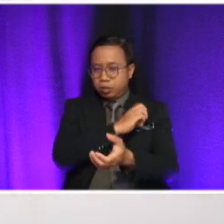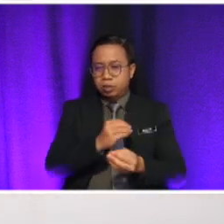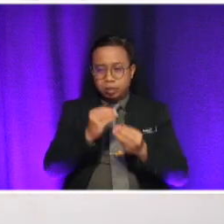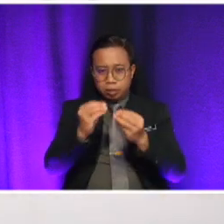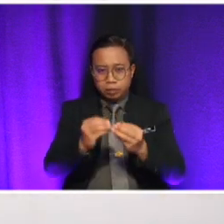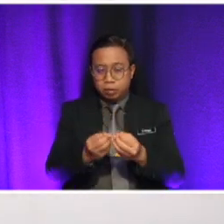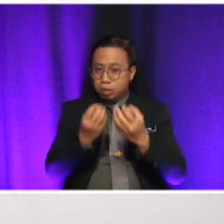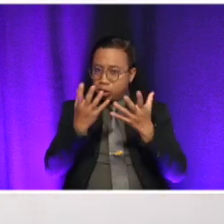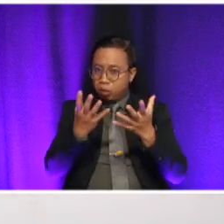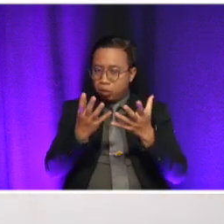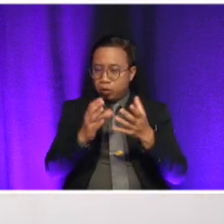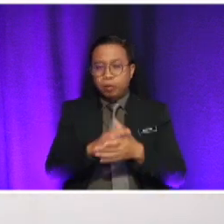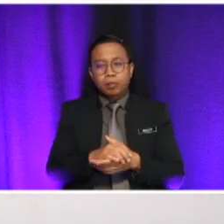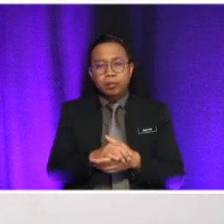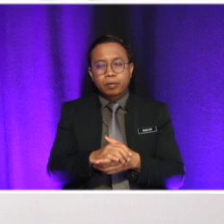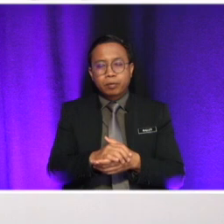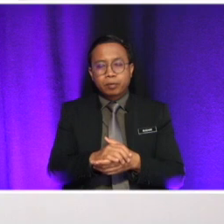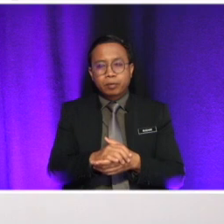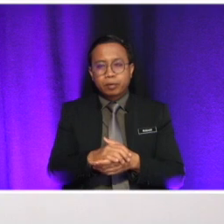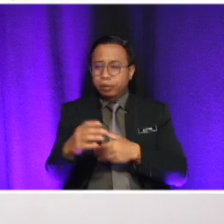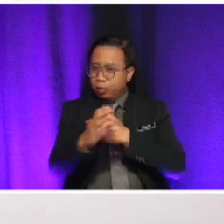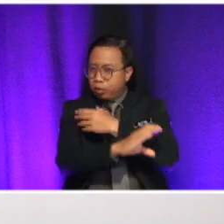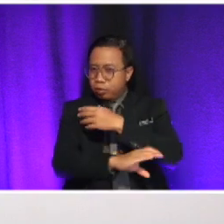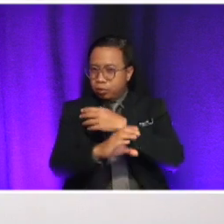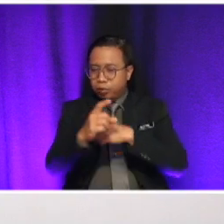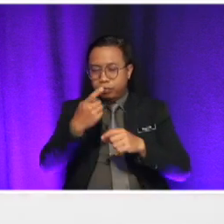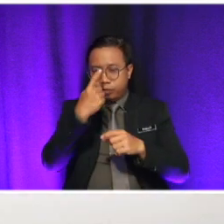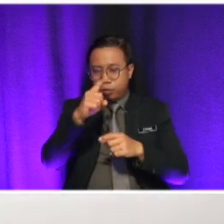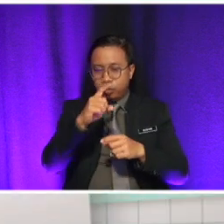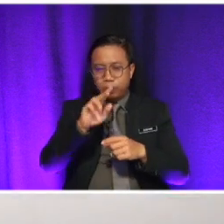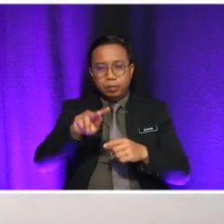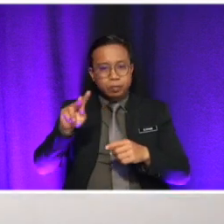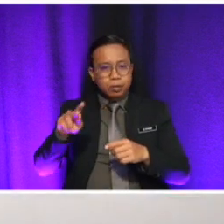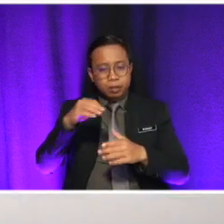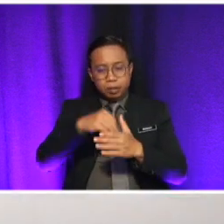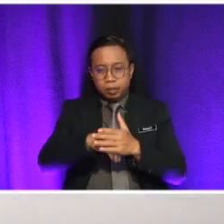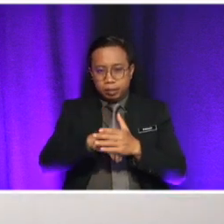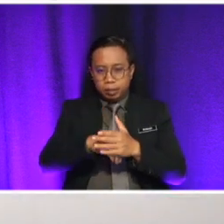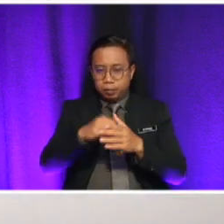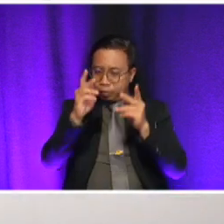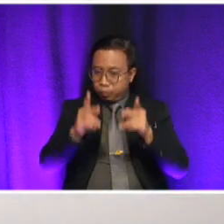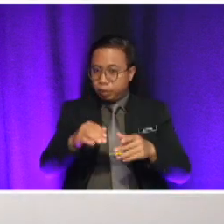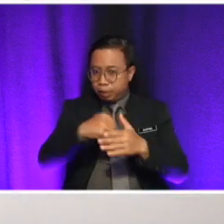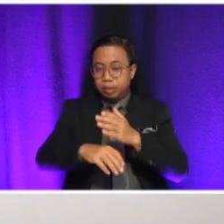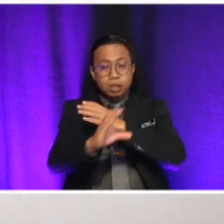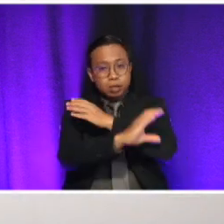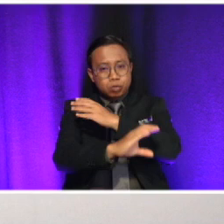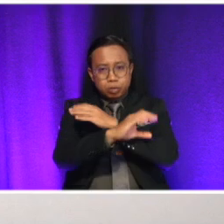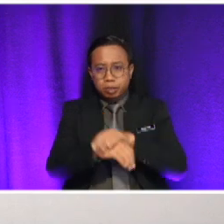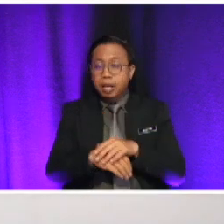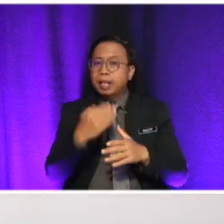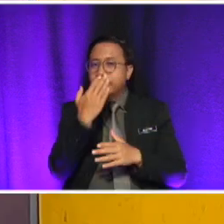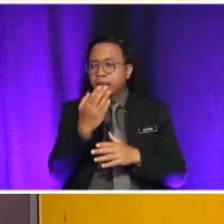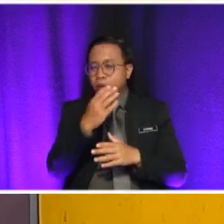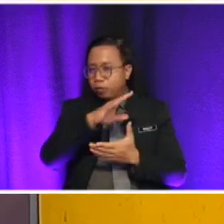changes in particular country, where it bring a lot of benefits for the people who lives in the country. Okay, all right. Thank you. Thank you so much